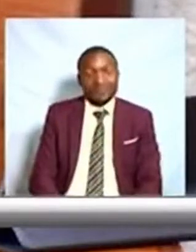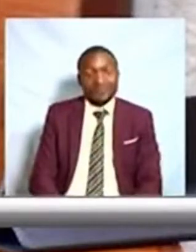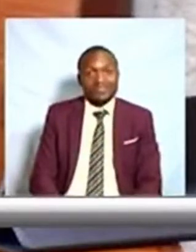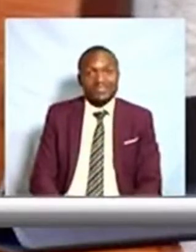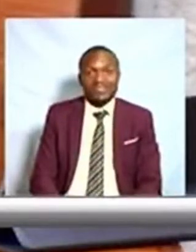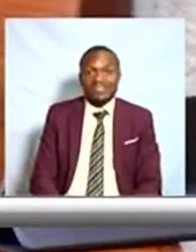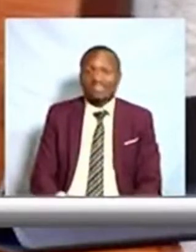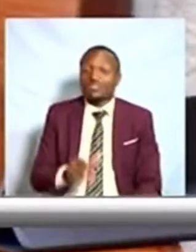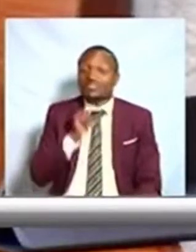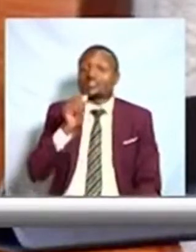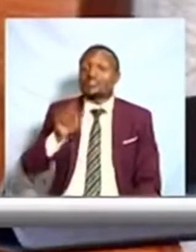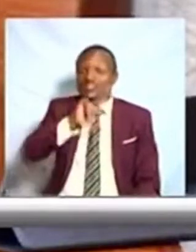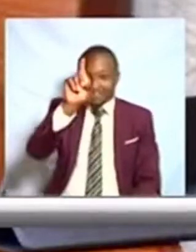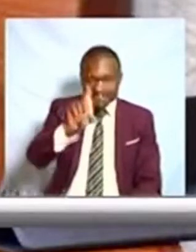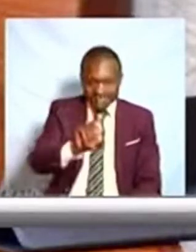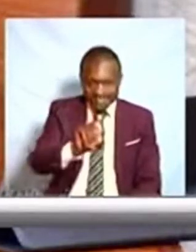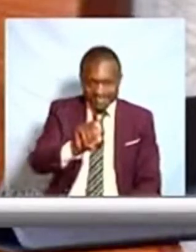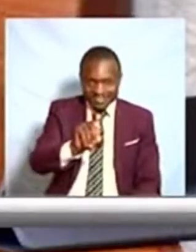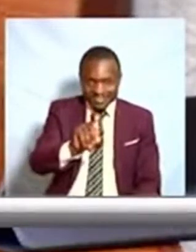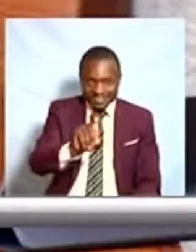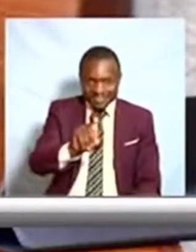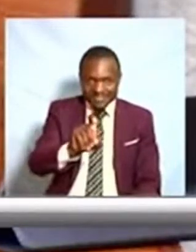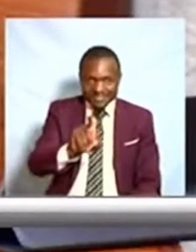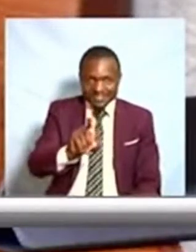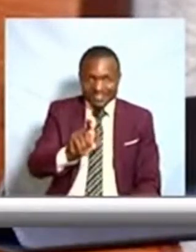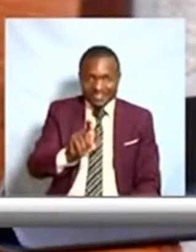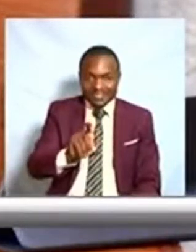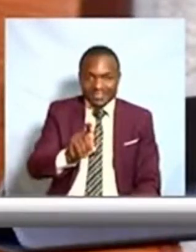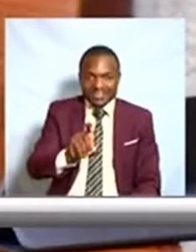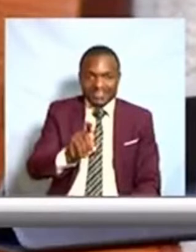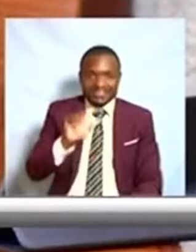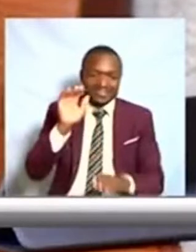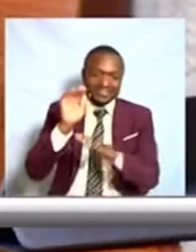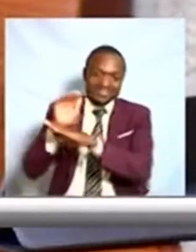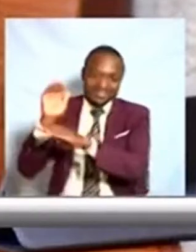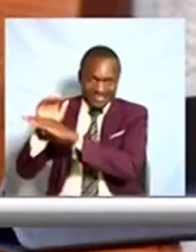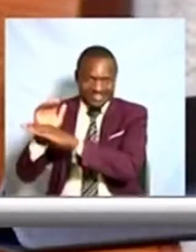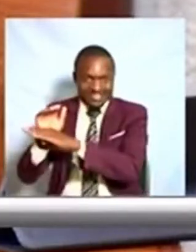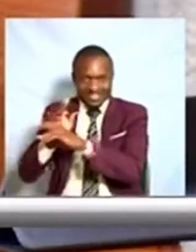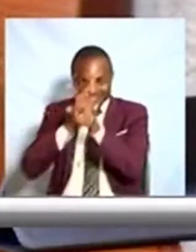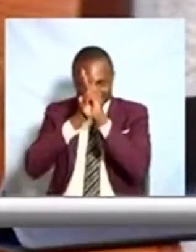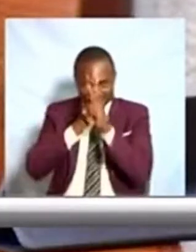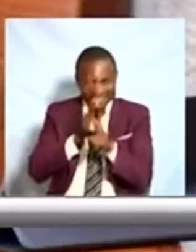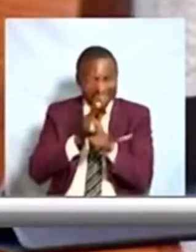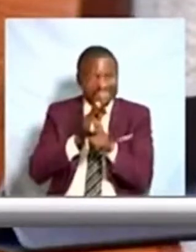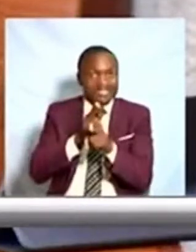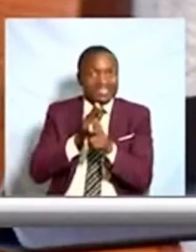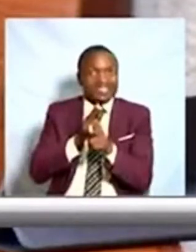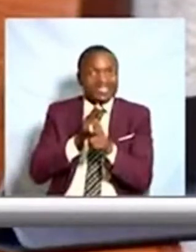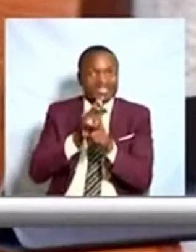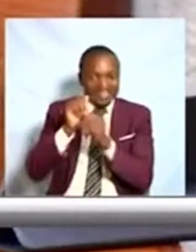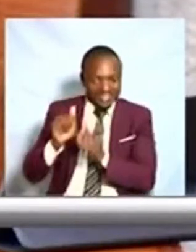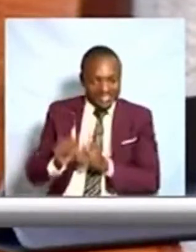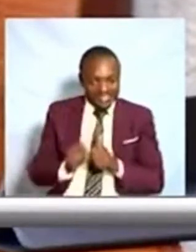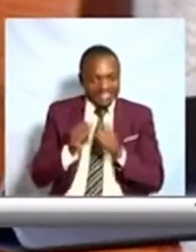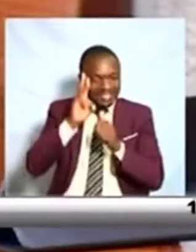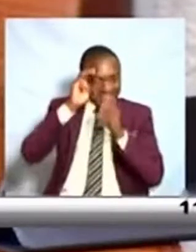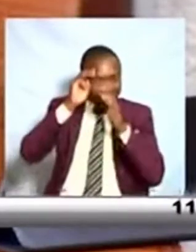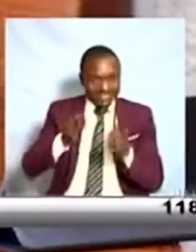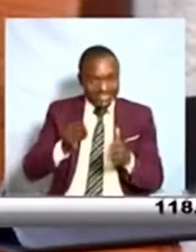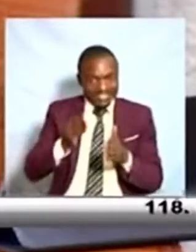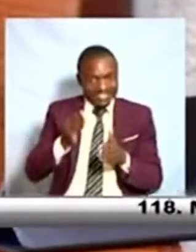Since it was not a question, it was a comment. I'm sure the Honorable Acting Minister has taken note of